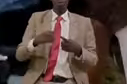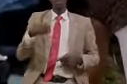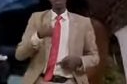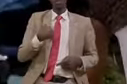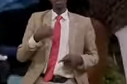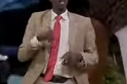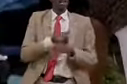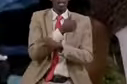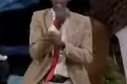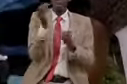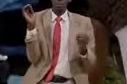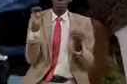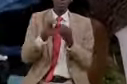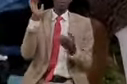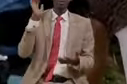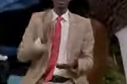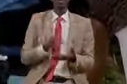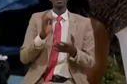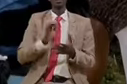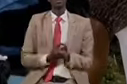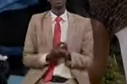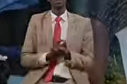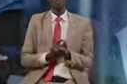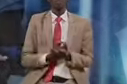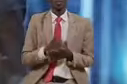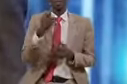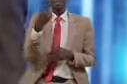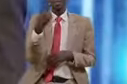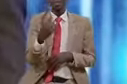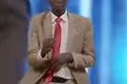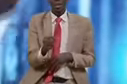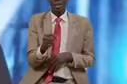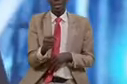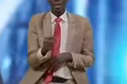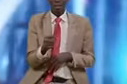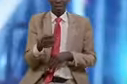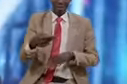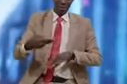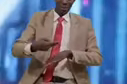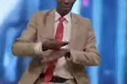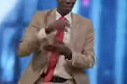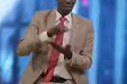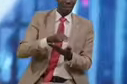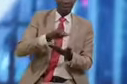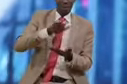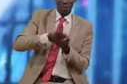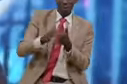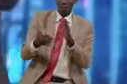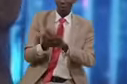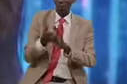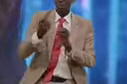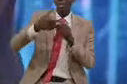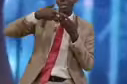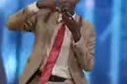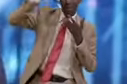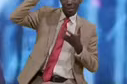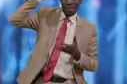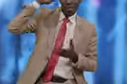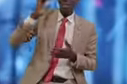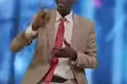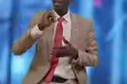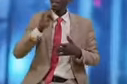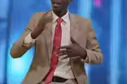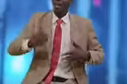anymore. The Lamb, that is the lion, is so happy for you that